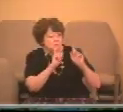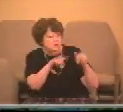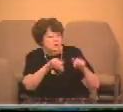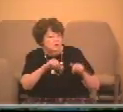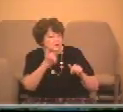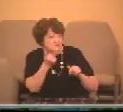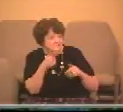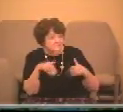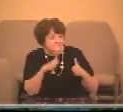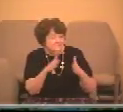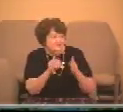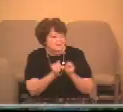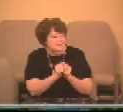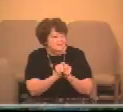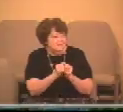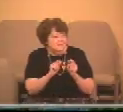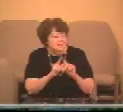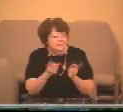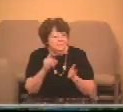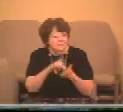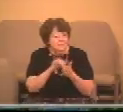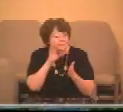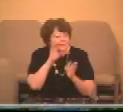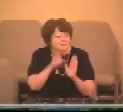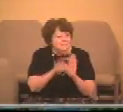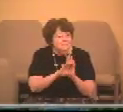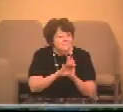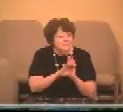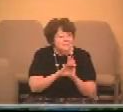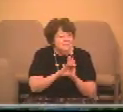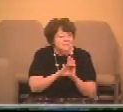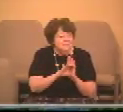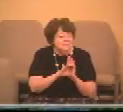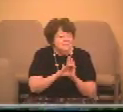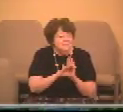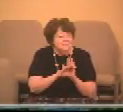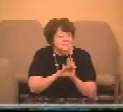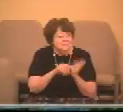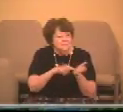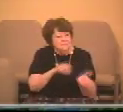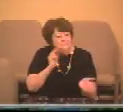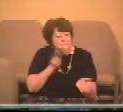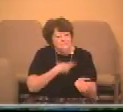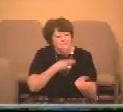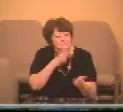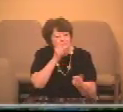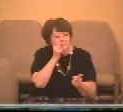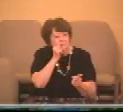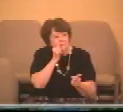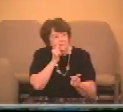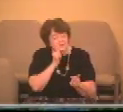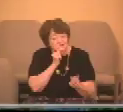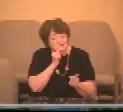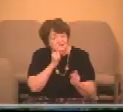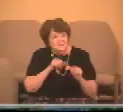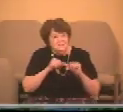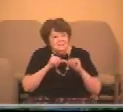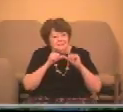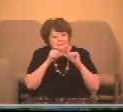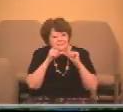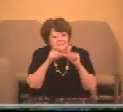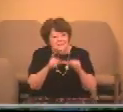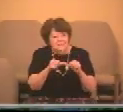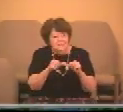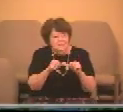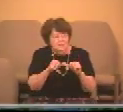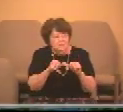tree is not an illustration of perseverance, I don't know what is. Are you with me? I will